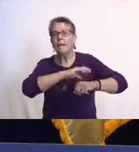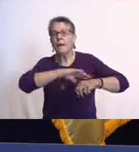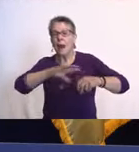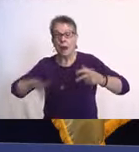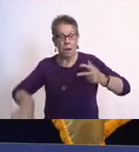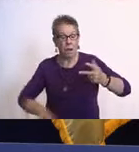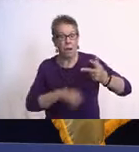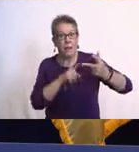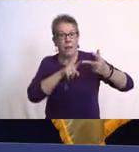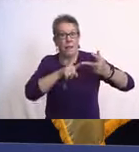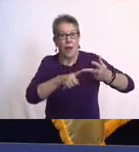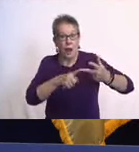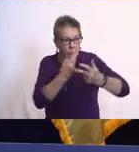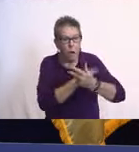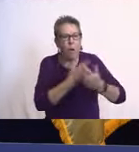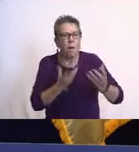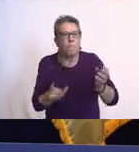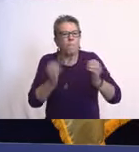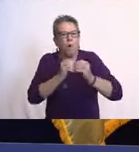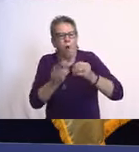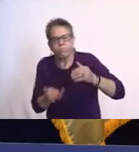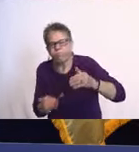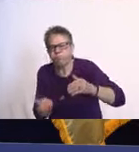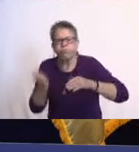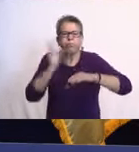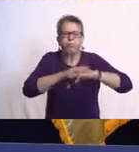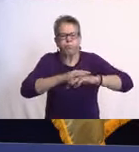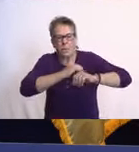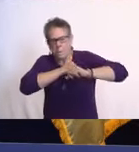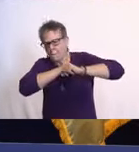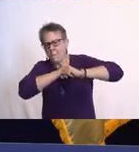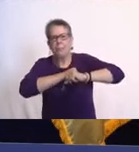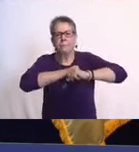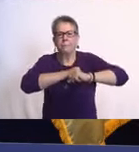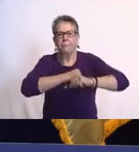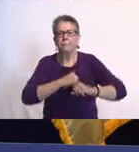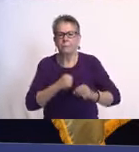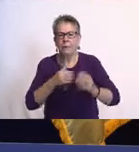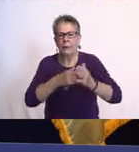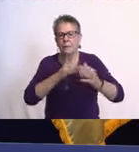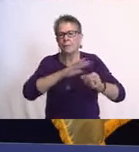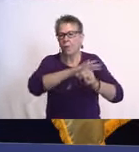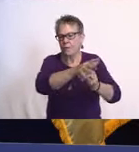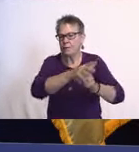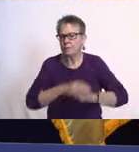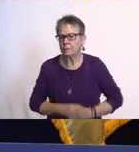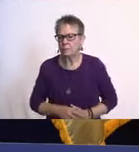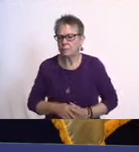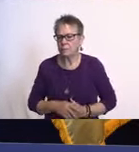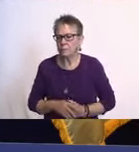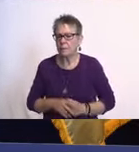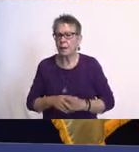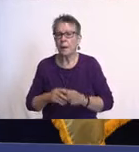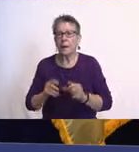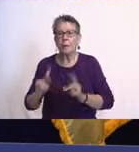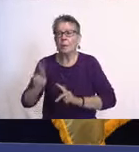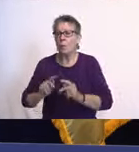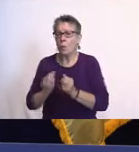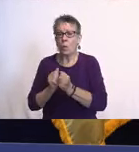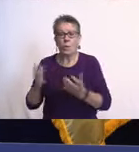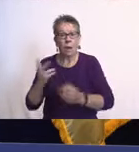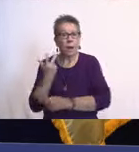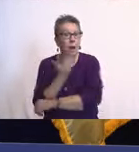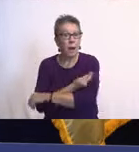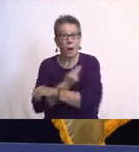predominant, unvaccinated persons had infection and hospitalization rates 3.6 and 23 times